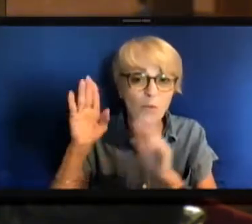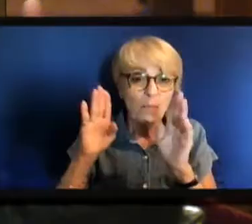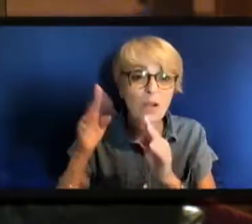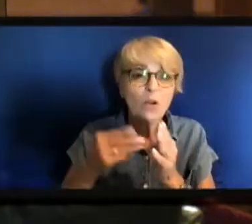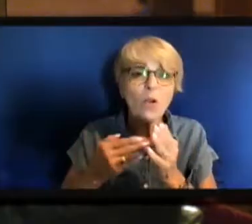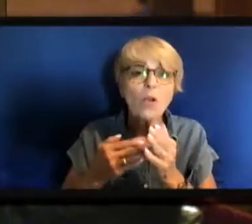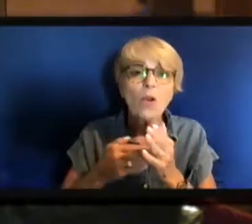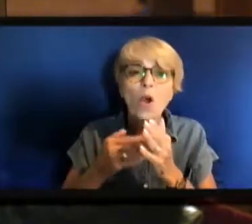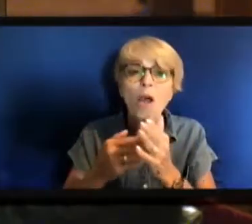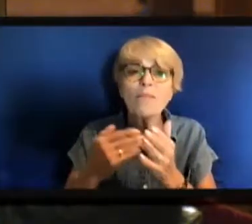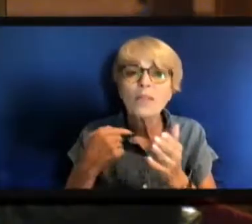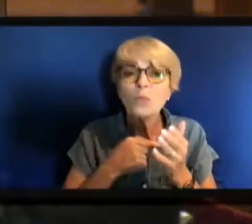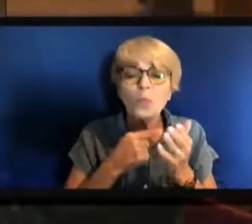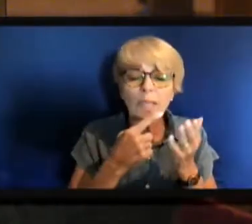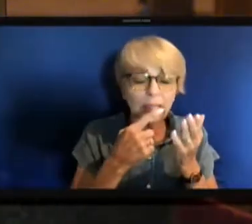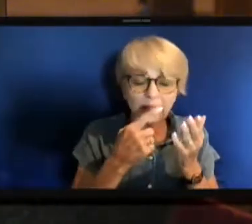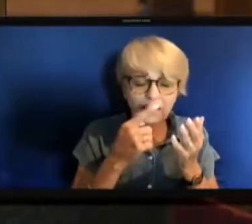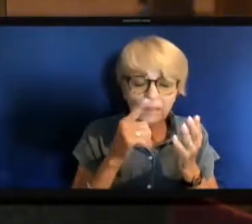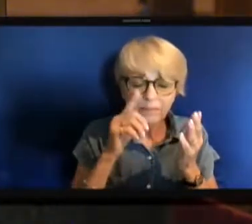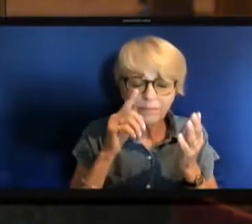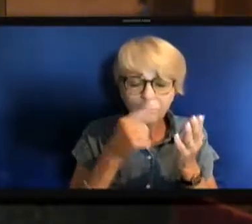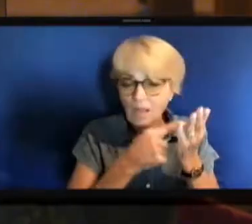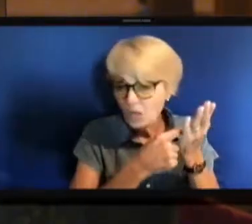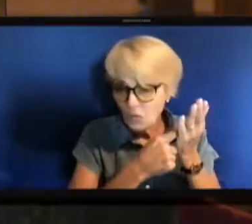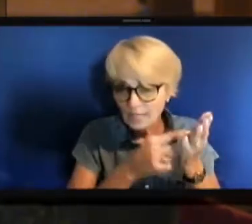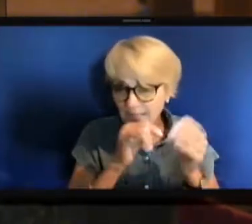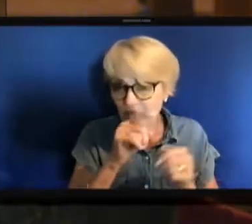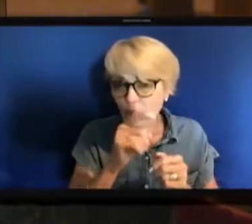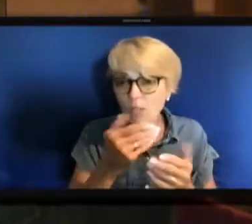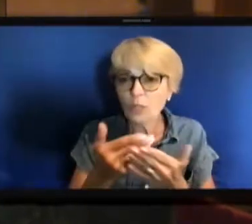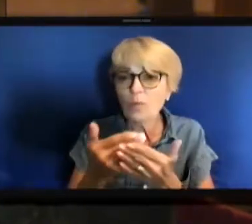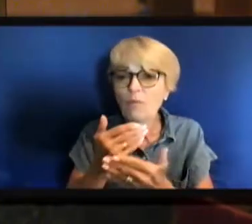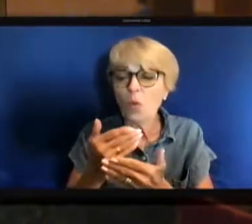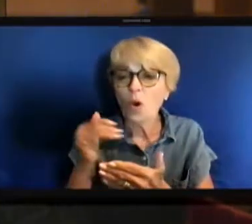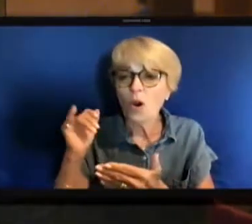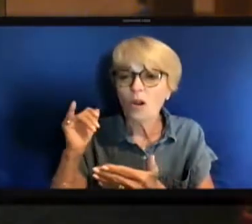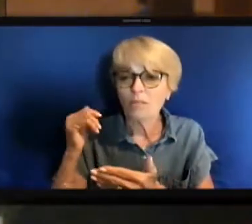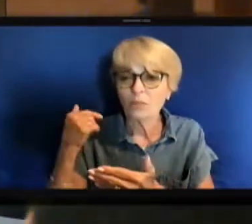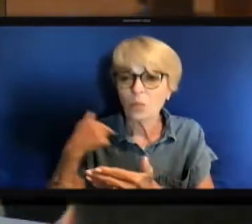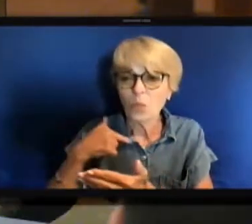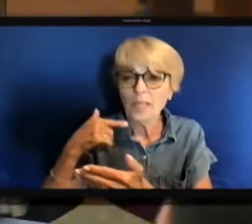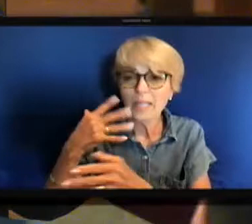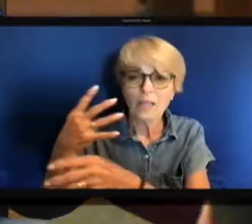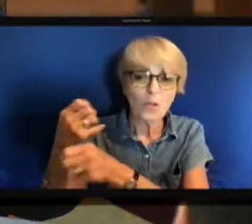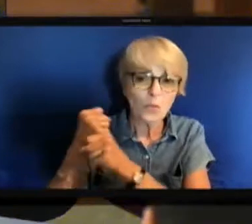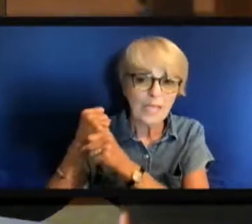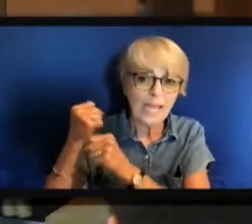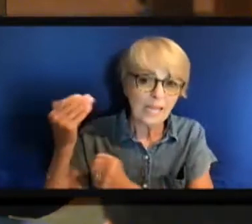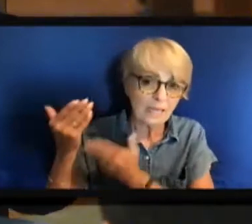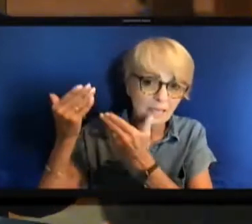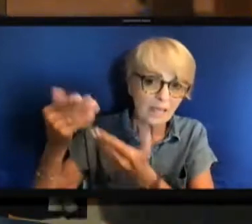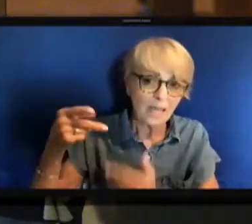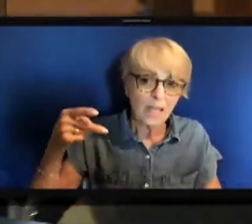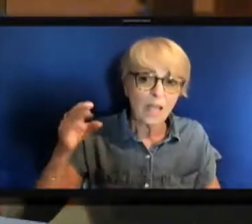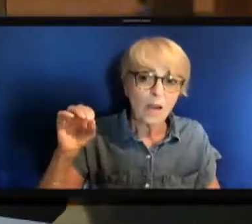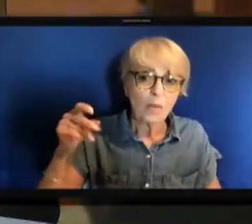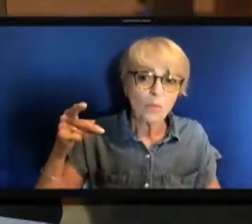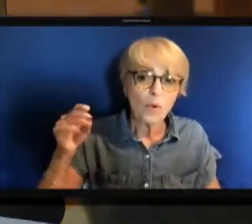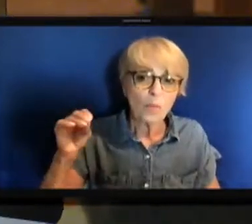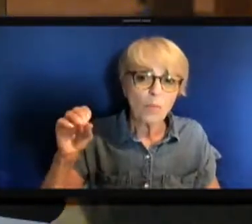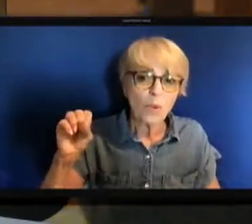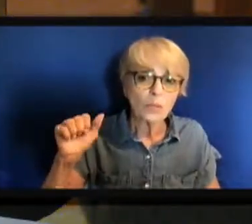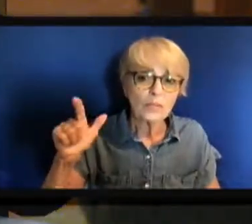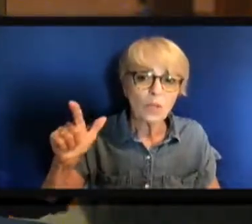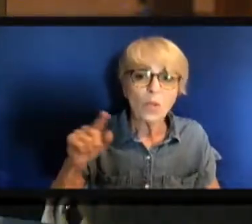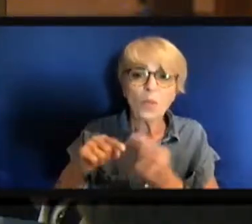we even get a waiver proposal, right? That's coming up when budget staff are working with departments